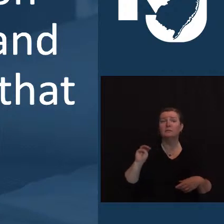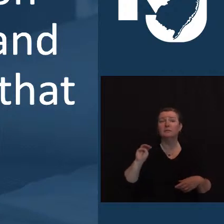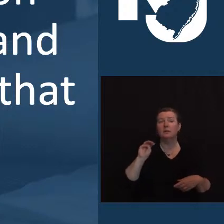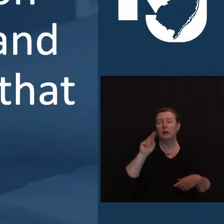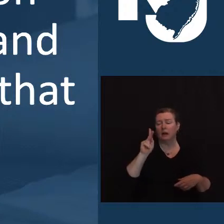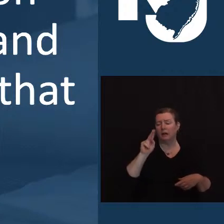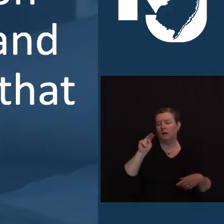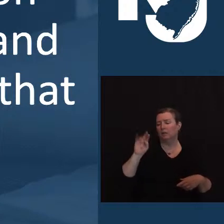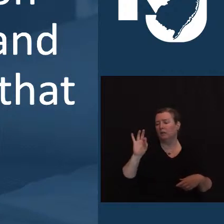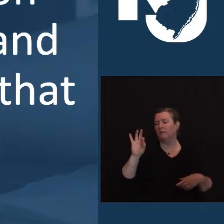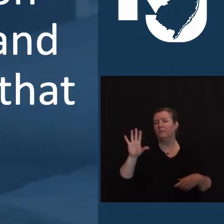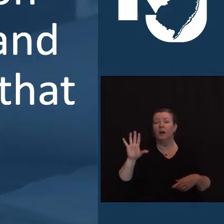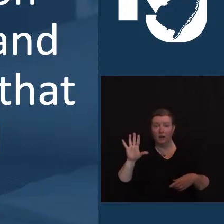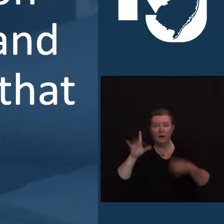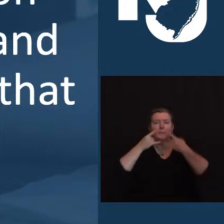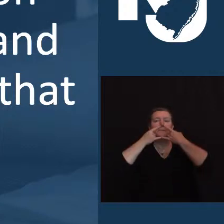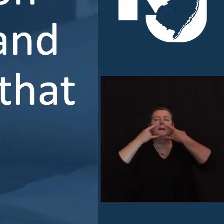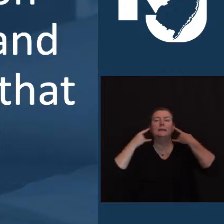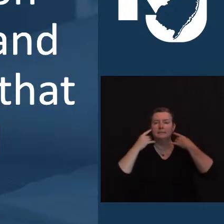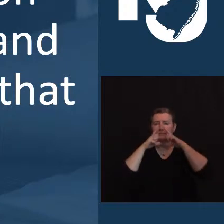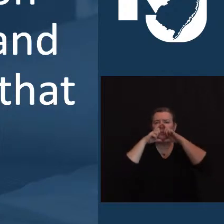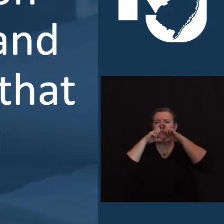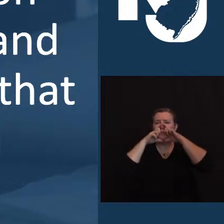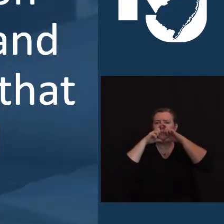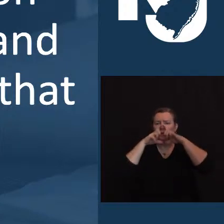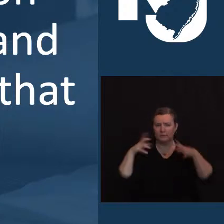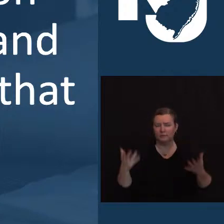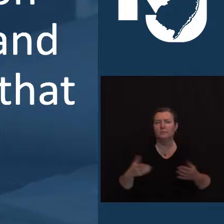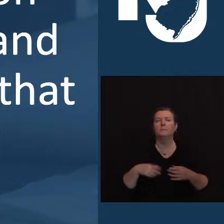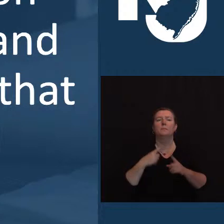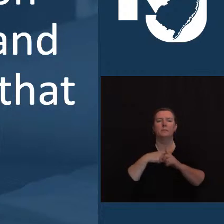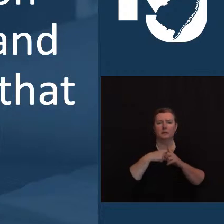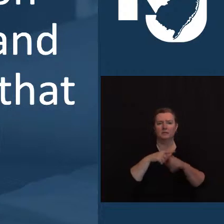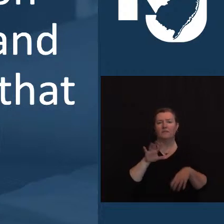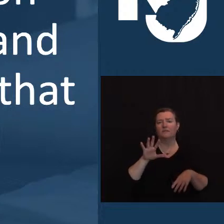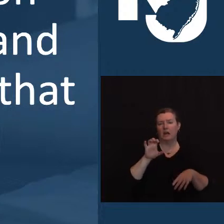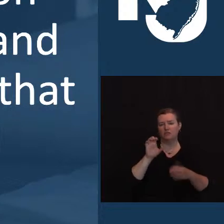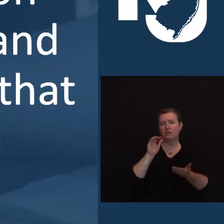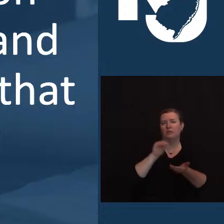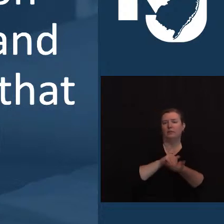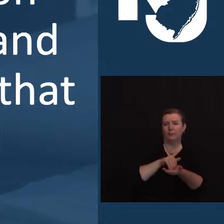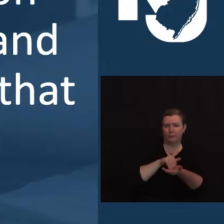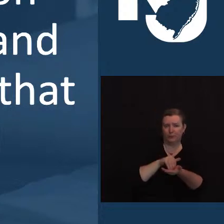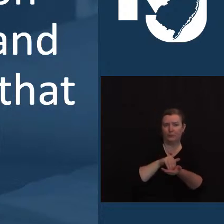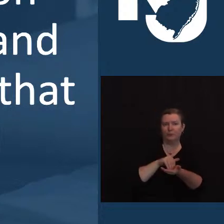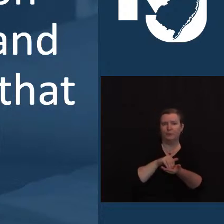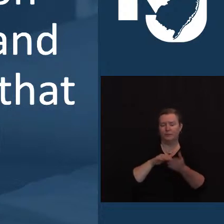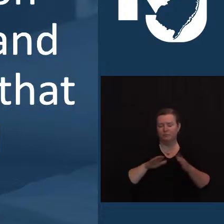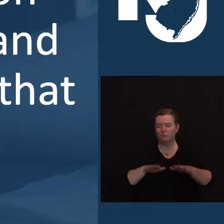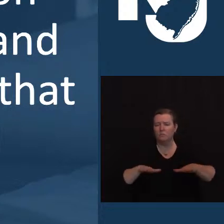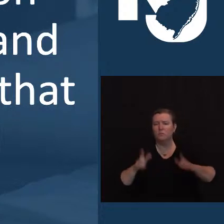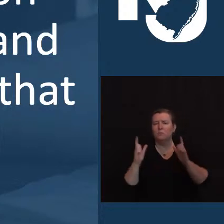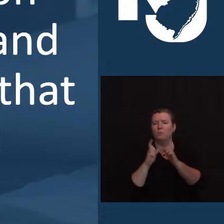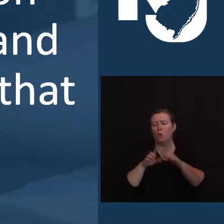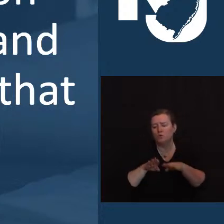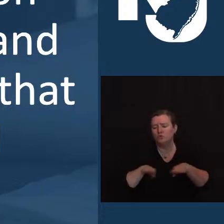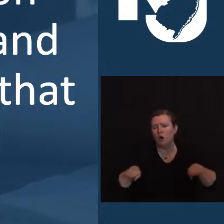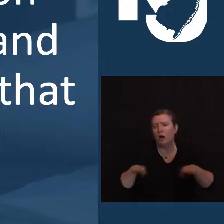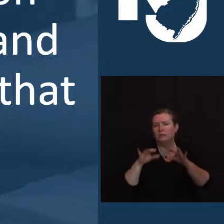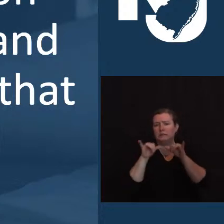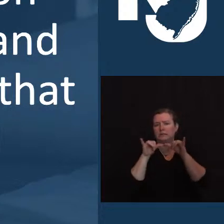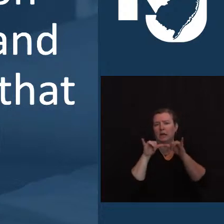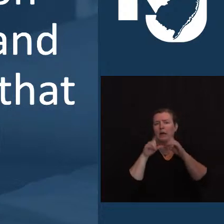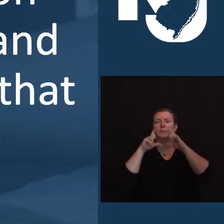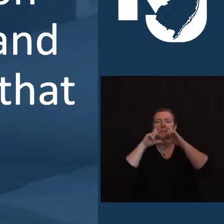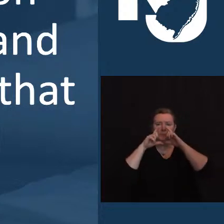masks, along with roughly 500,000 child-size masks that we will make available to districts on an